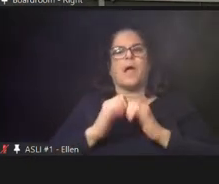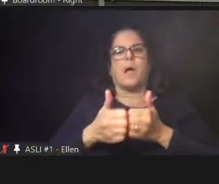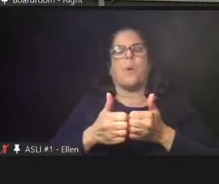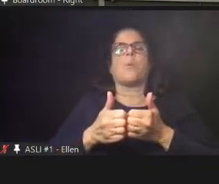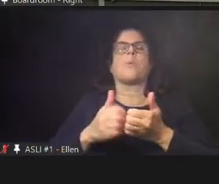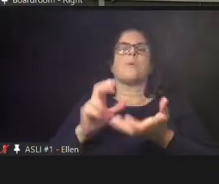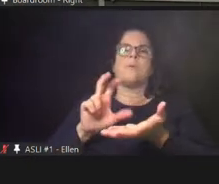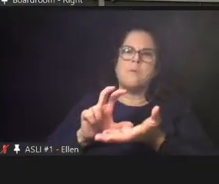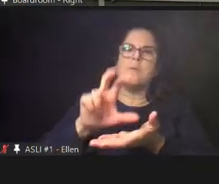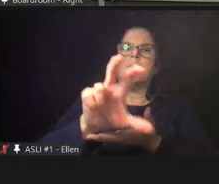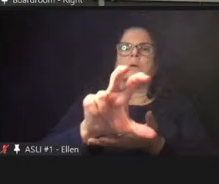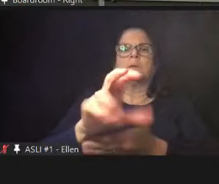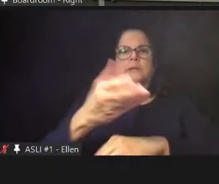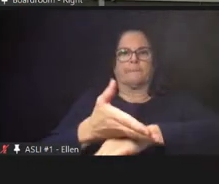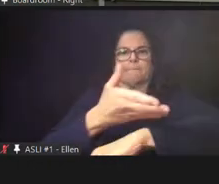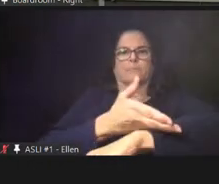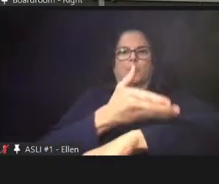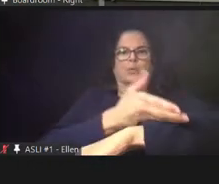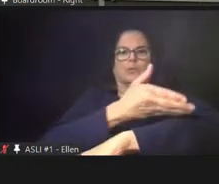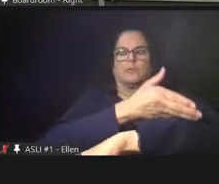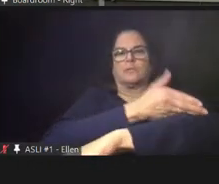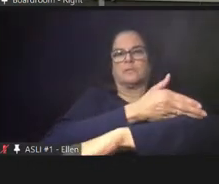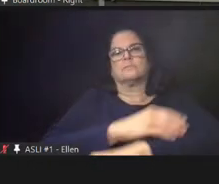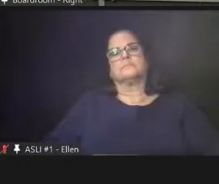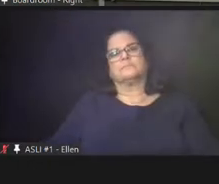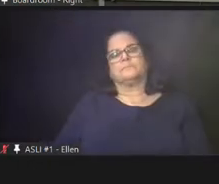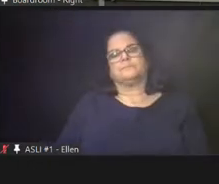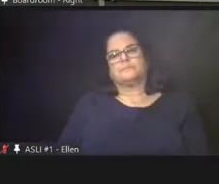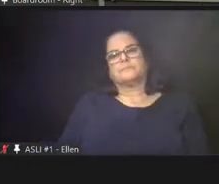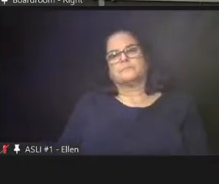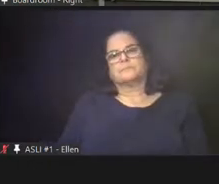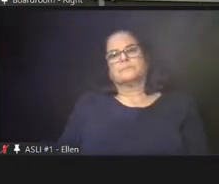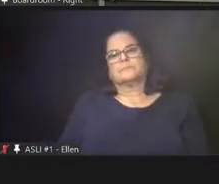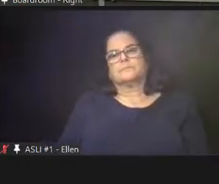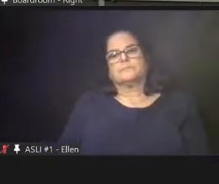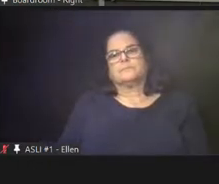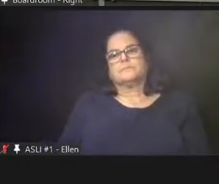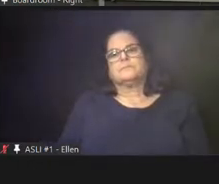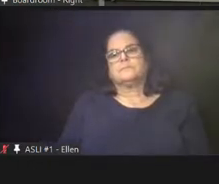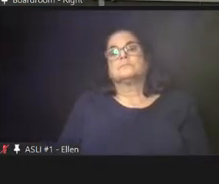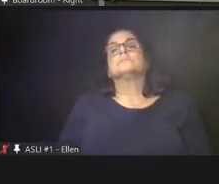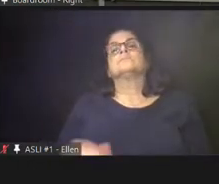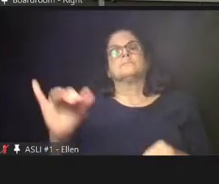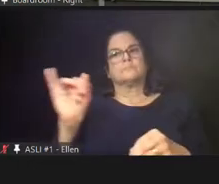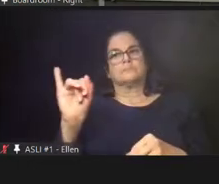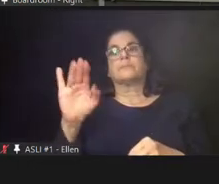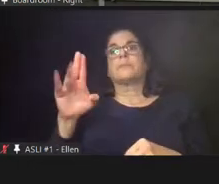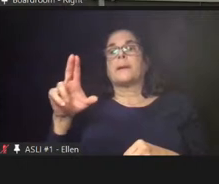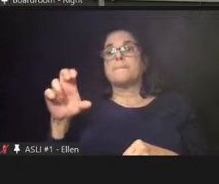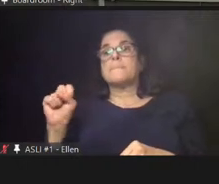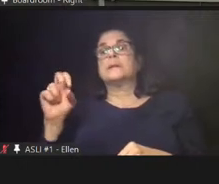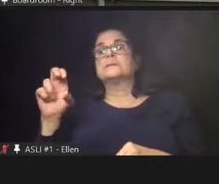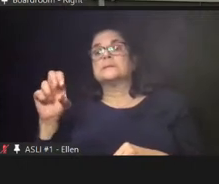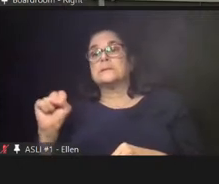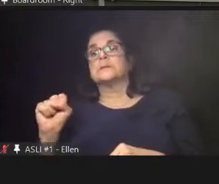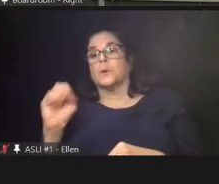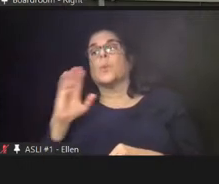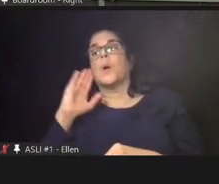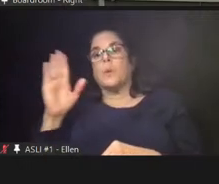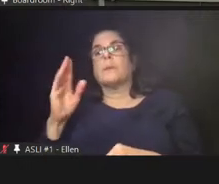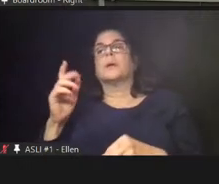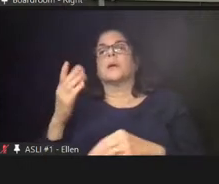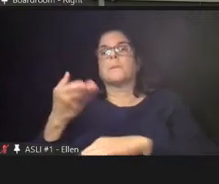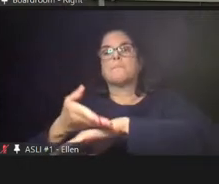to further improve this service in the near future. We will be making similar adjustments on the bus side of the house in the near future as